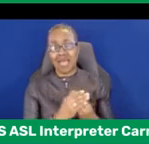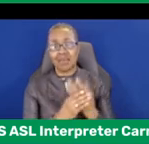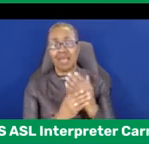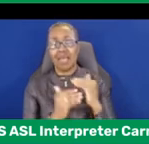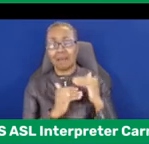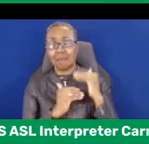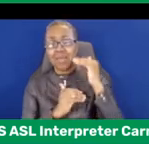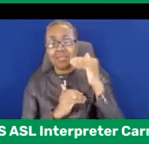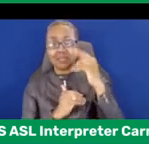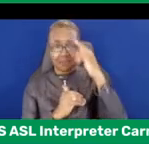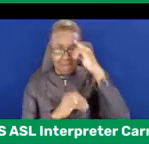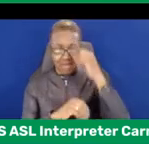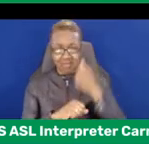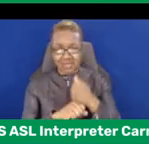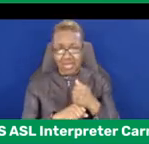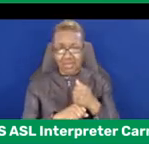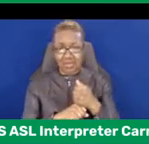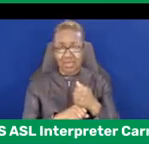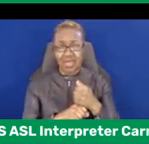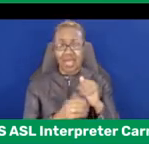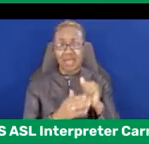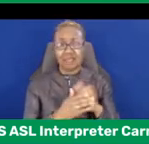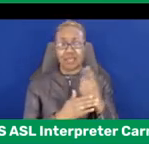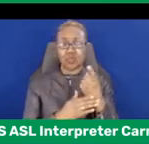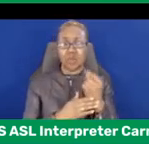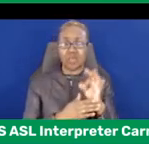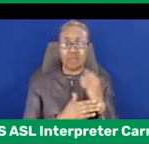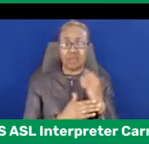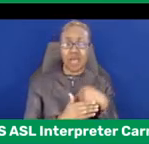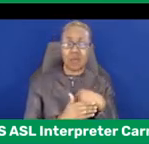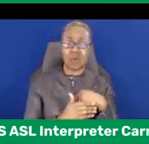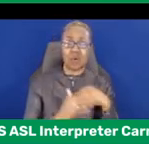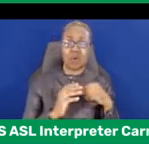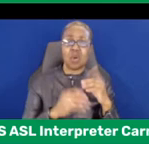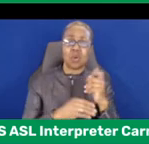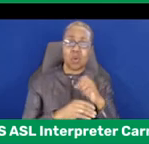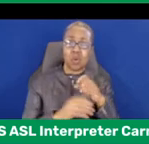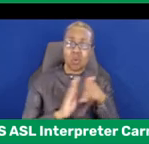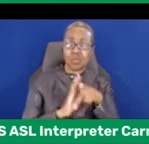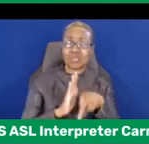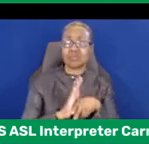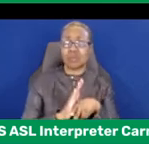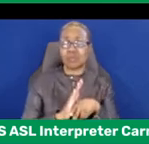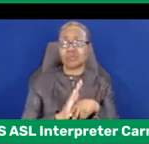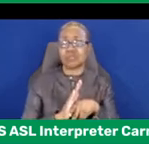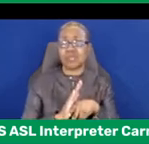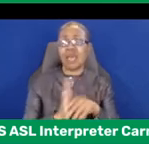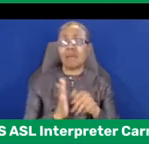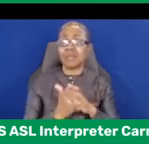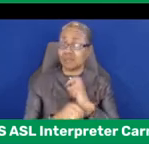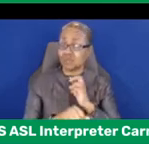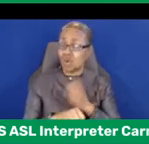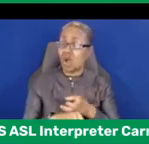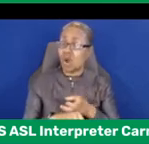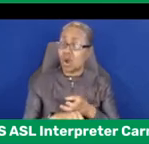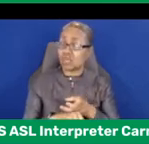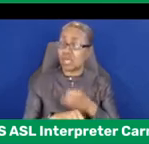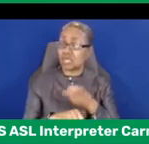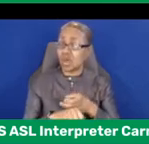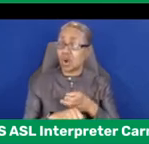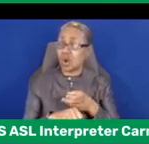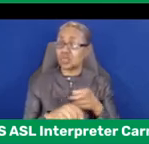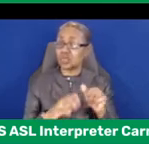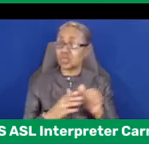know, as Graciela shared, that is one of our core principles. And so And it's hard, you know, it's hard to do that